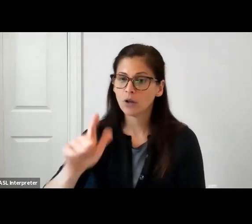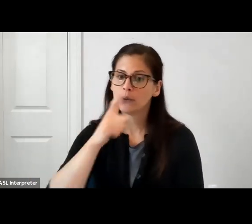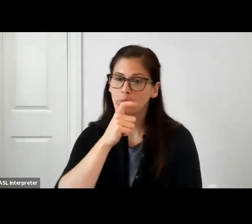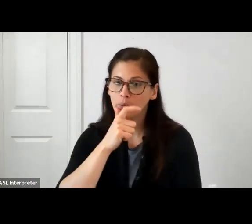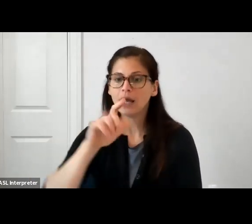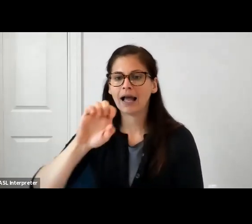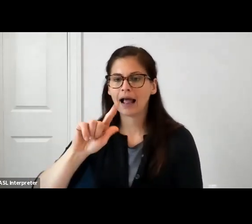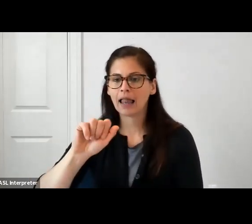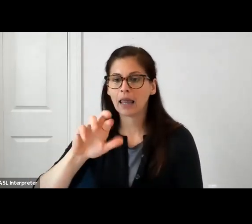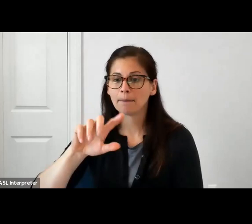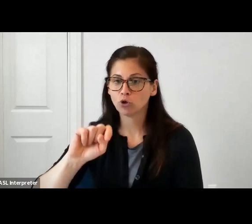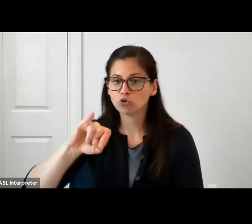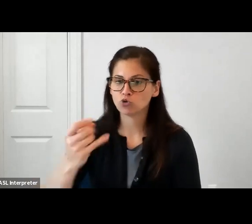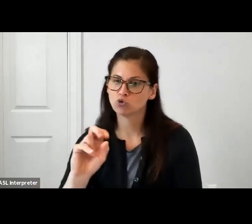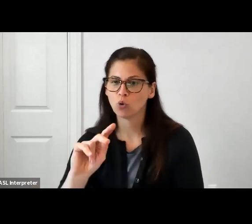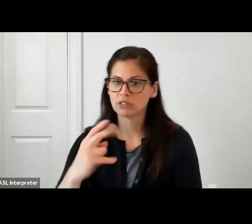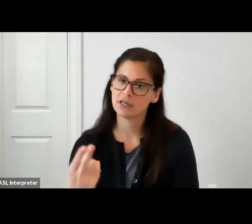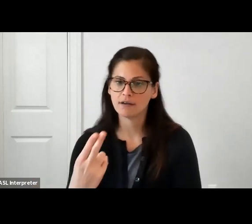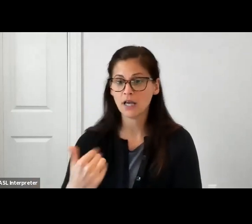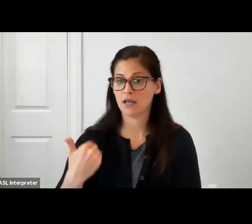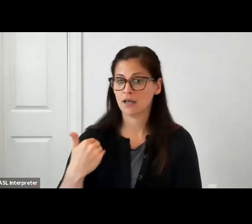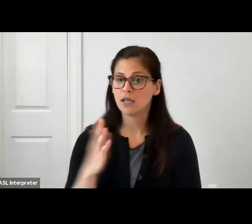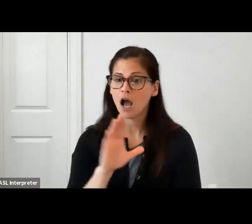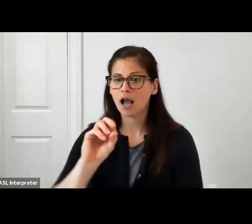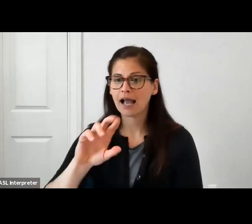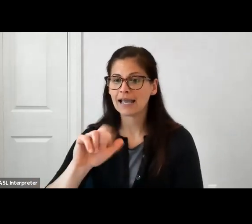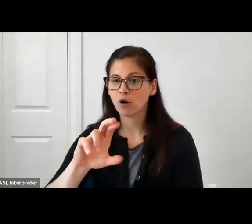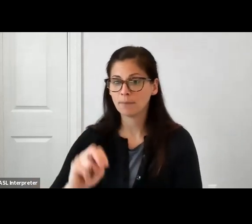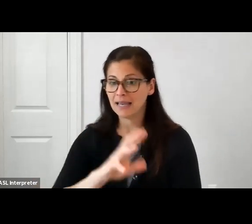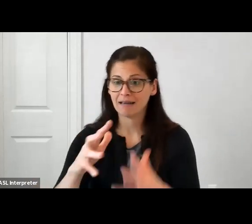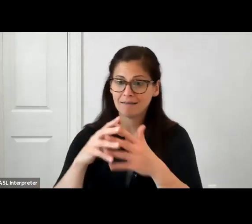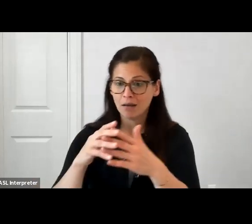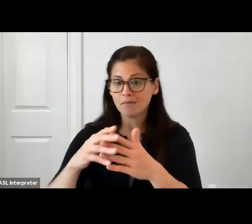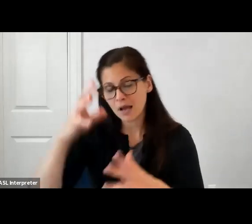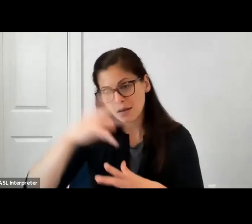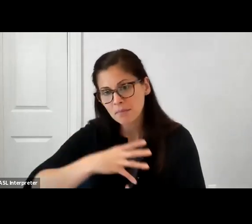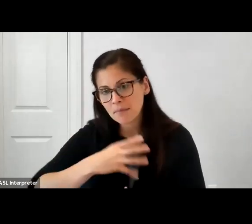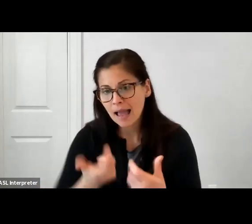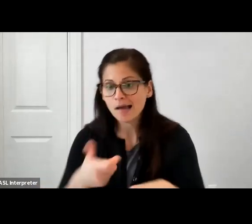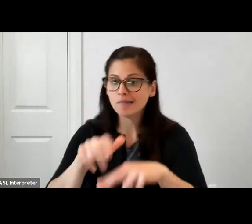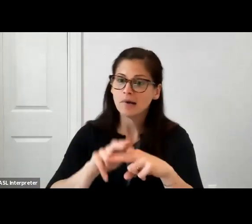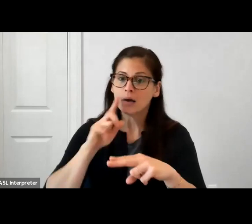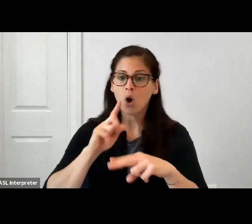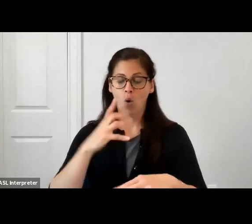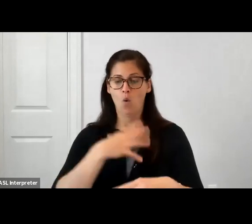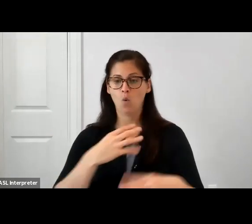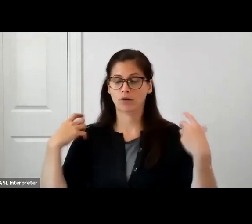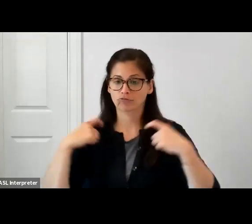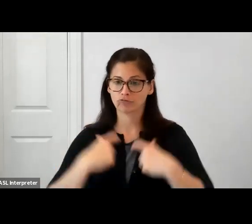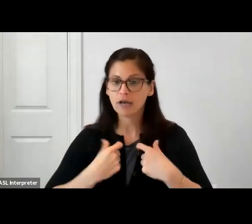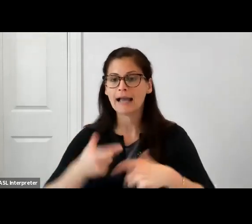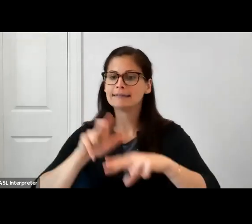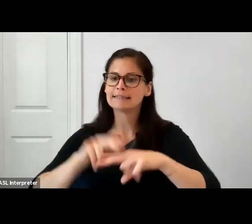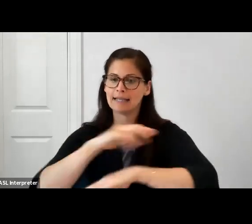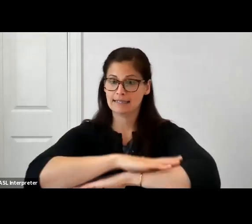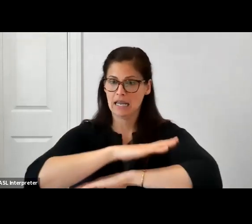Joseph, a young Caribbean-American man with short black hair, seated at a brown table and wearing a white collared shirt. Prospero's